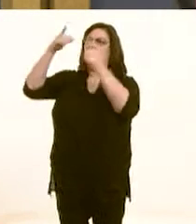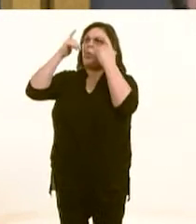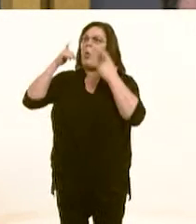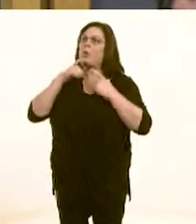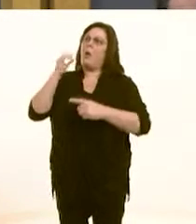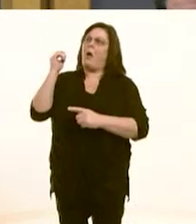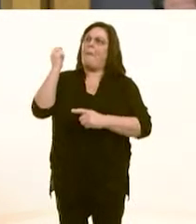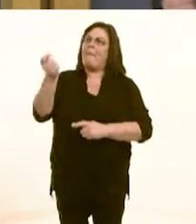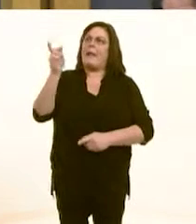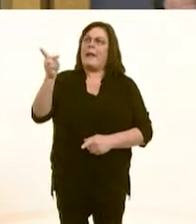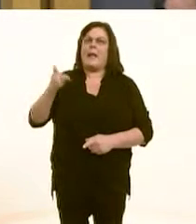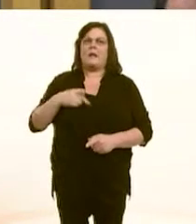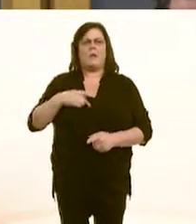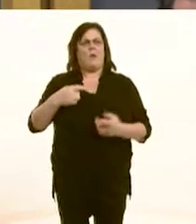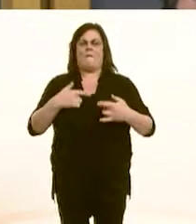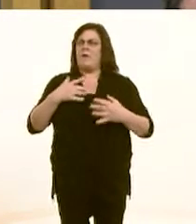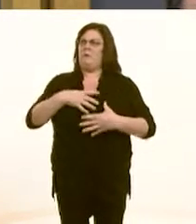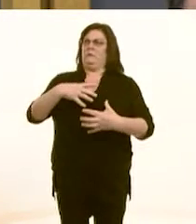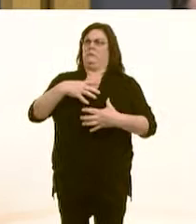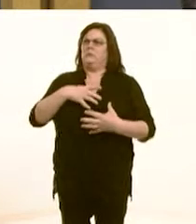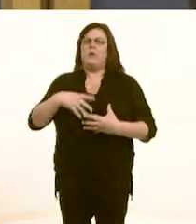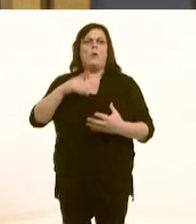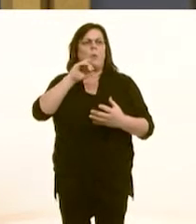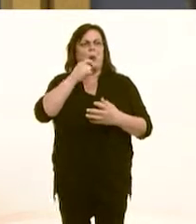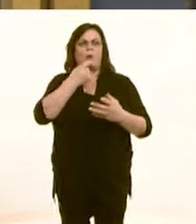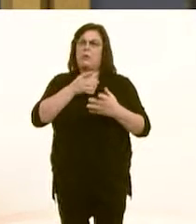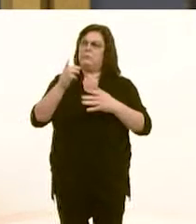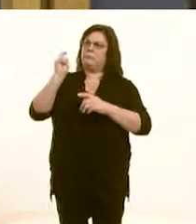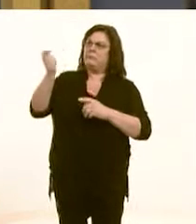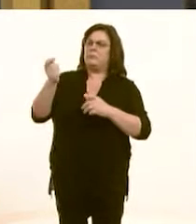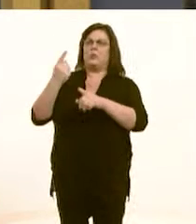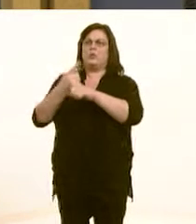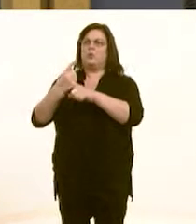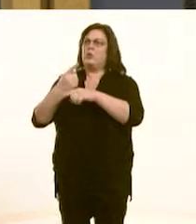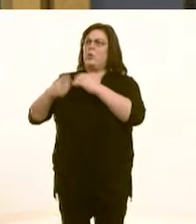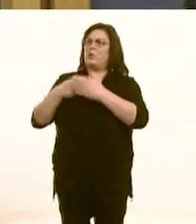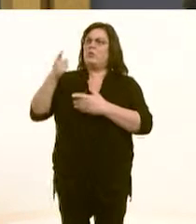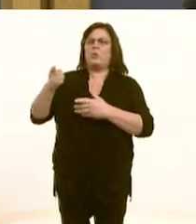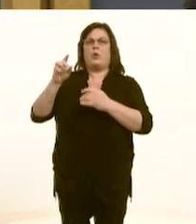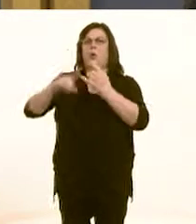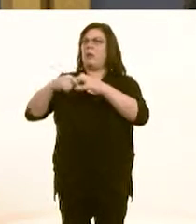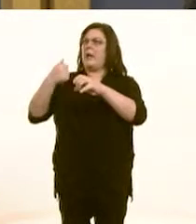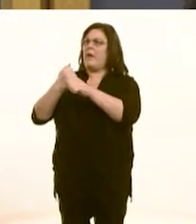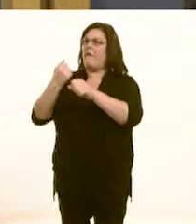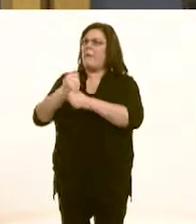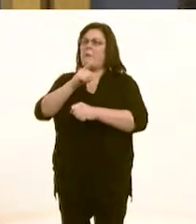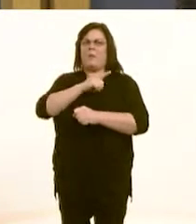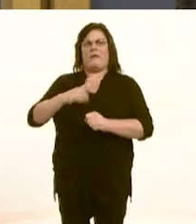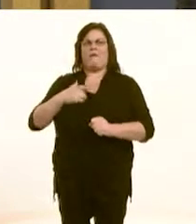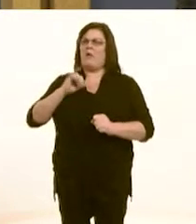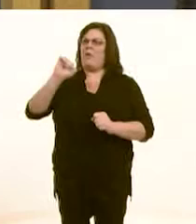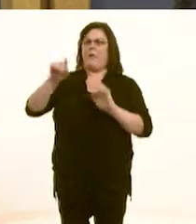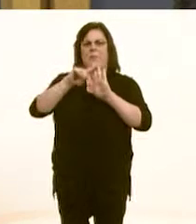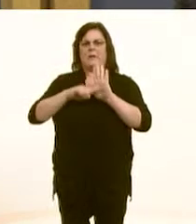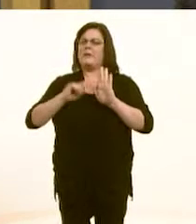UK Government on behalf of all those affected in Wales by this spiteful policy? And would you agree with me that if this Tory government had